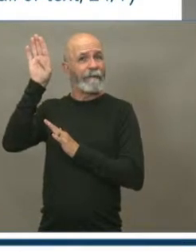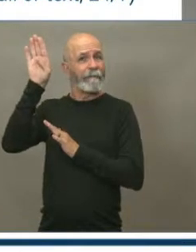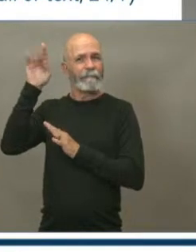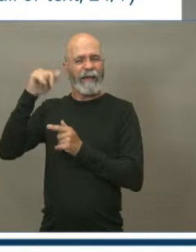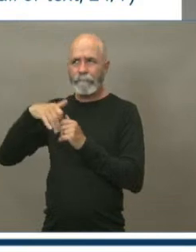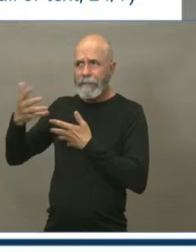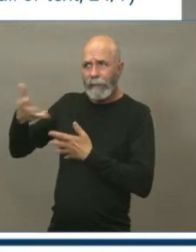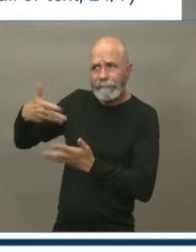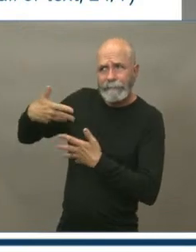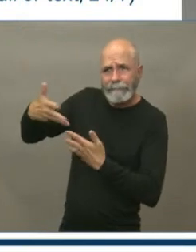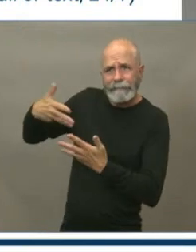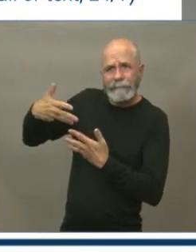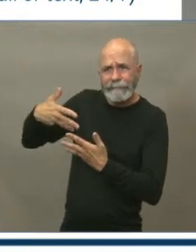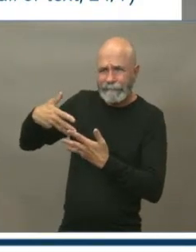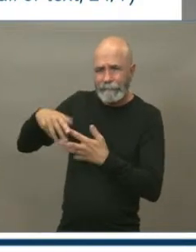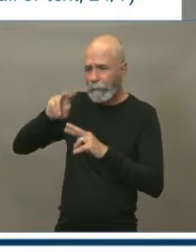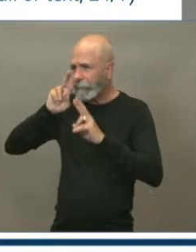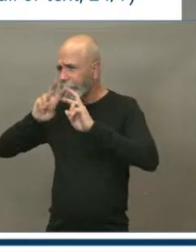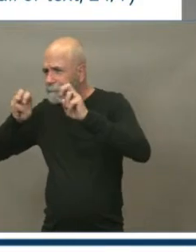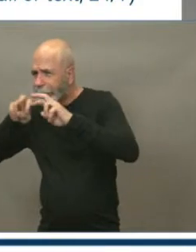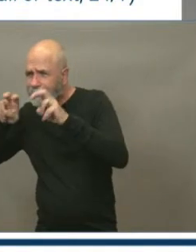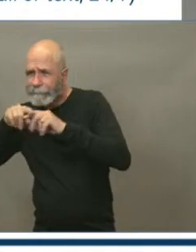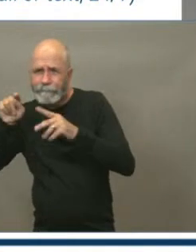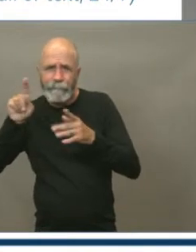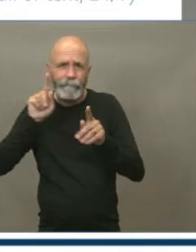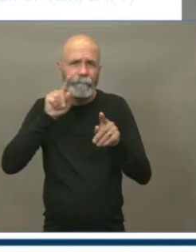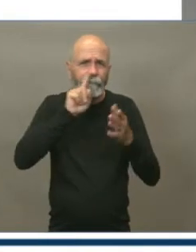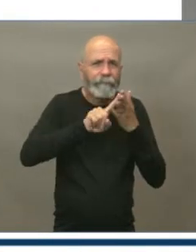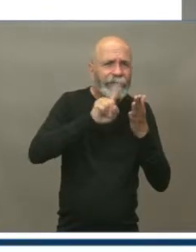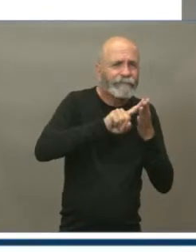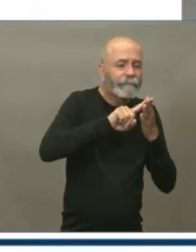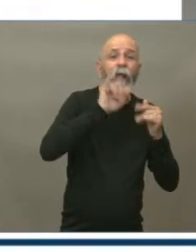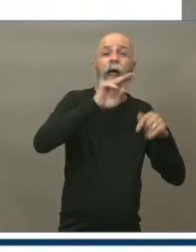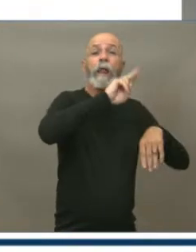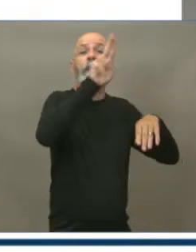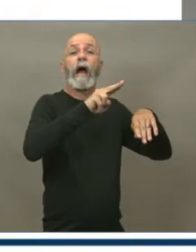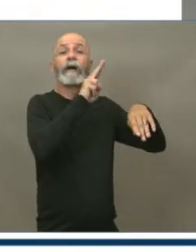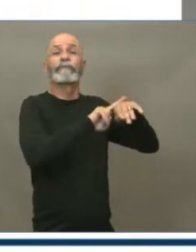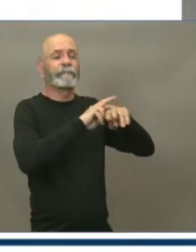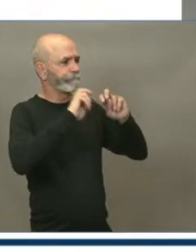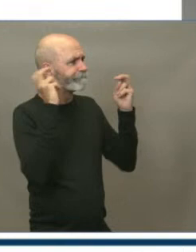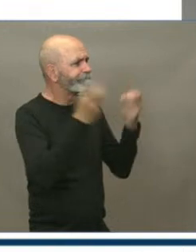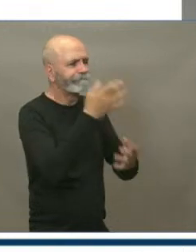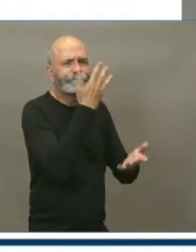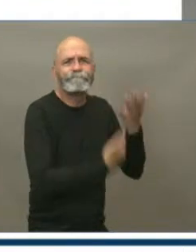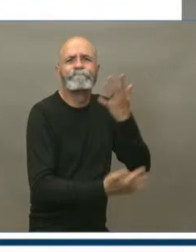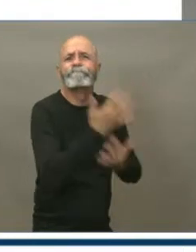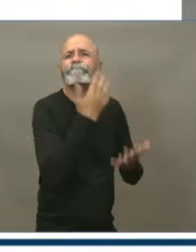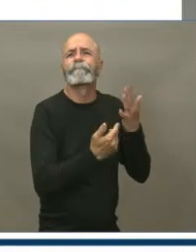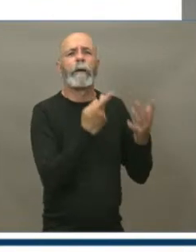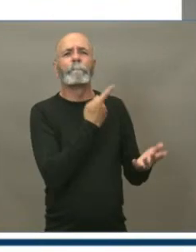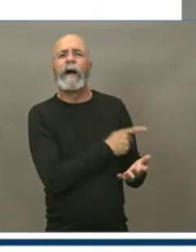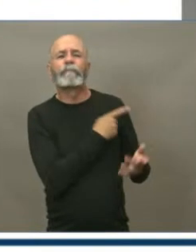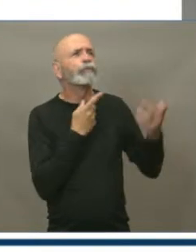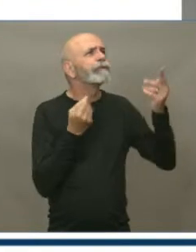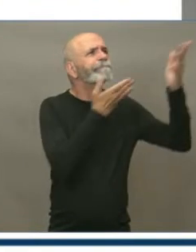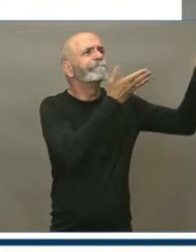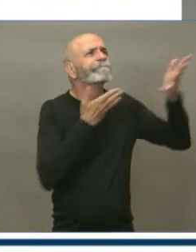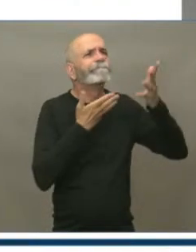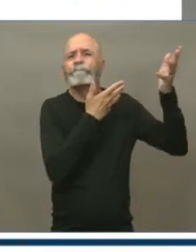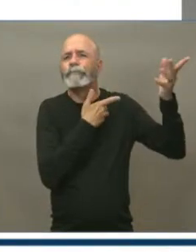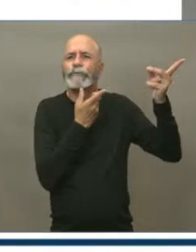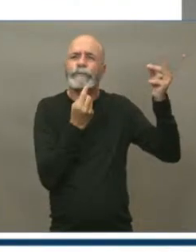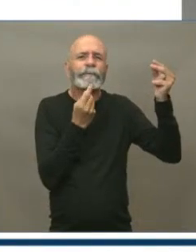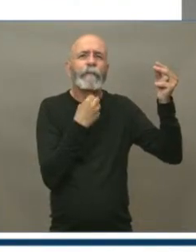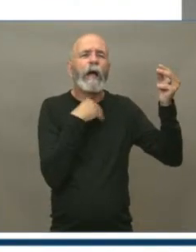working, there's lots of discussion on this at, again, the national tables and looking, talking with other provinces and territories and learning from each other about